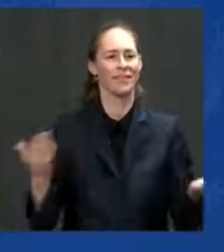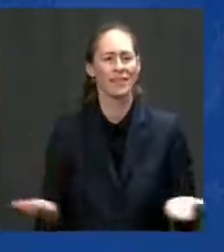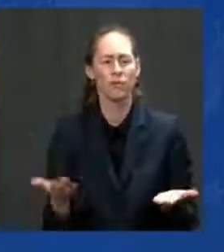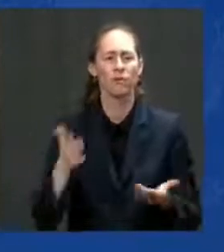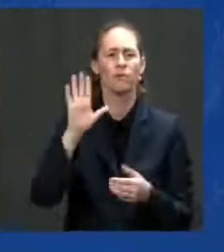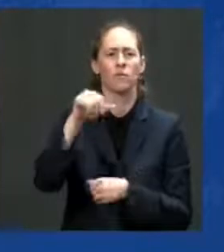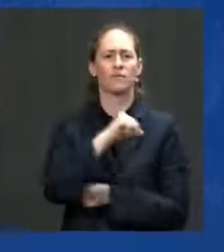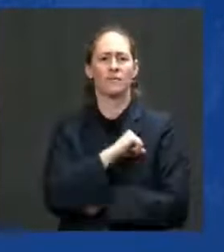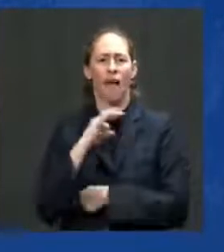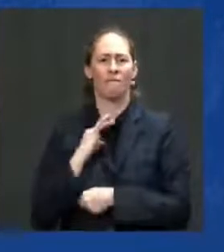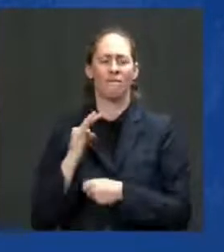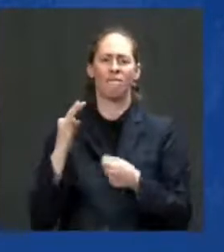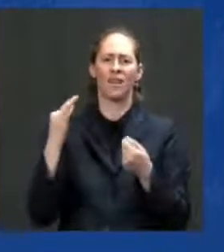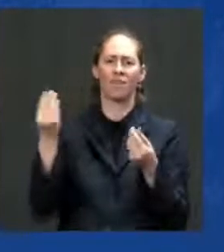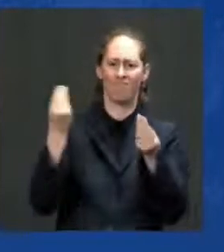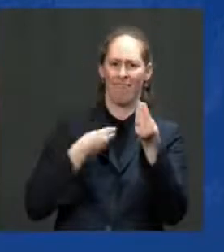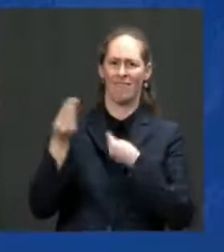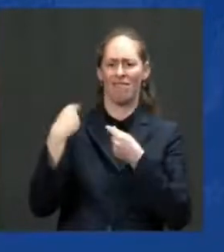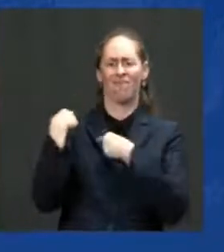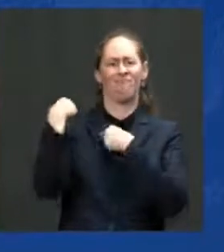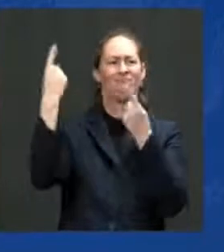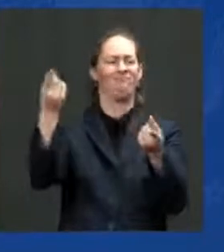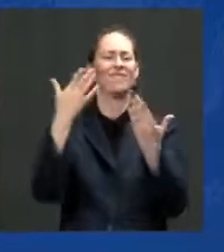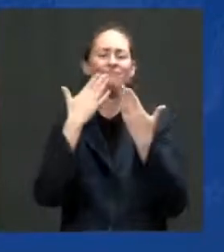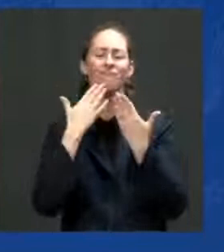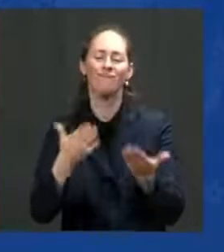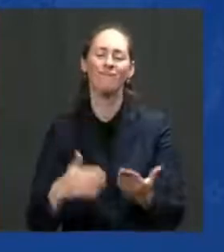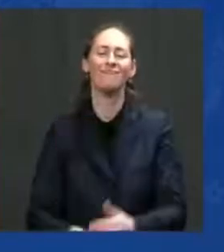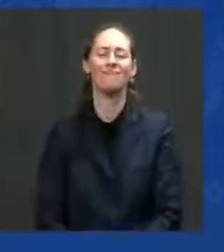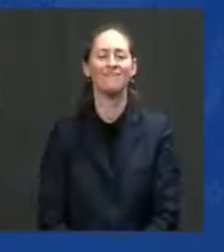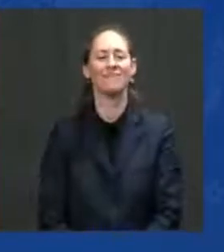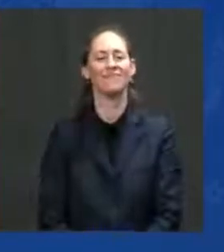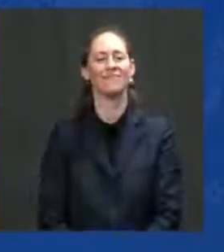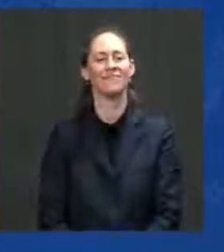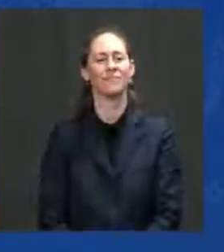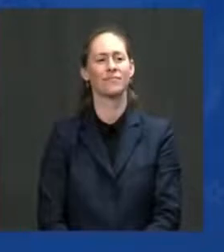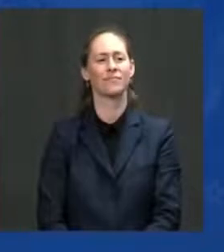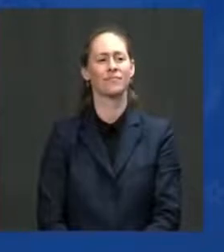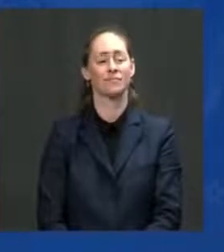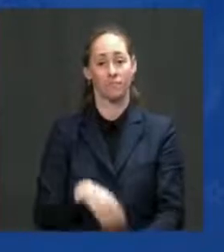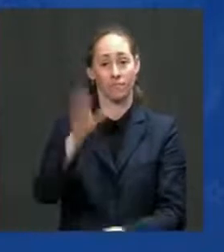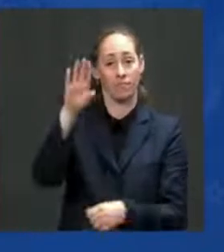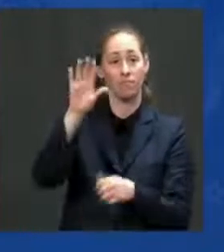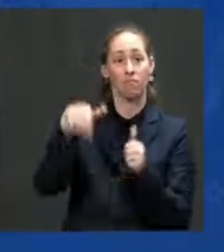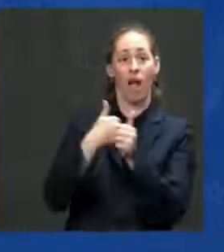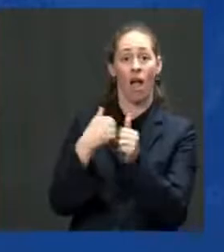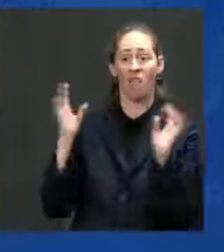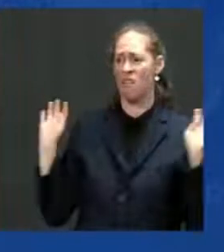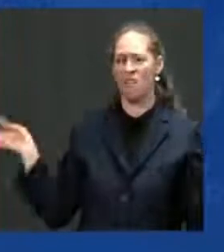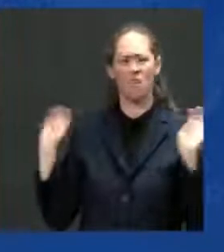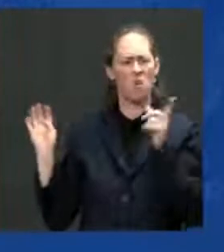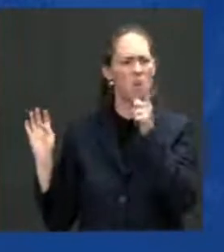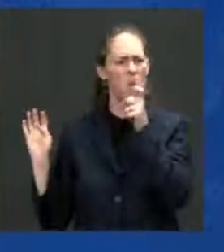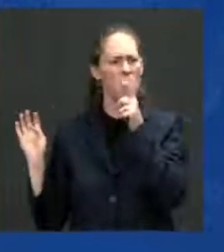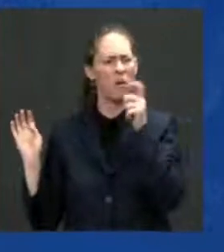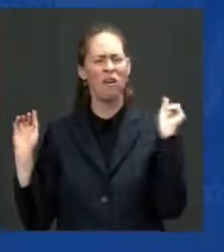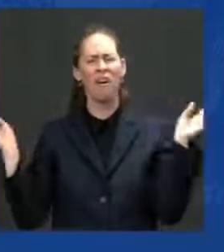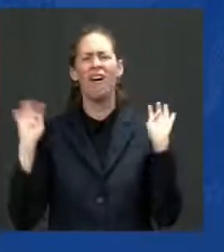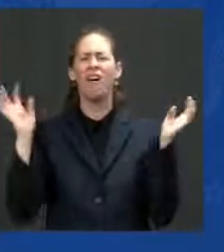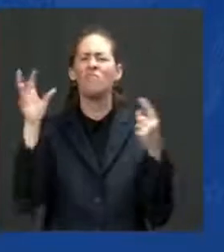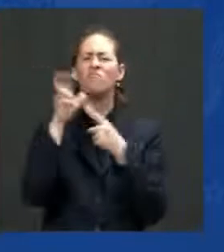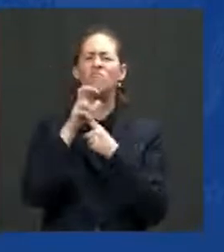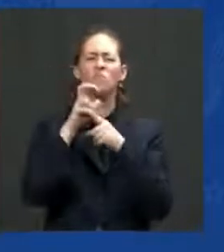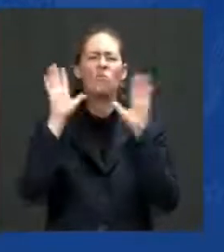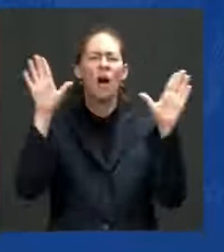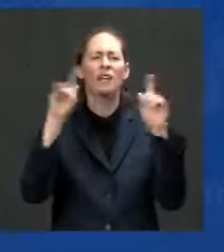us today. I think what behind me is an amazing group of players. We have a bunch of